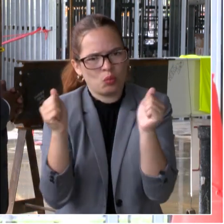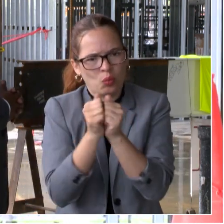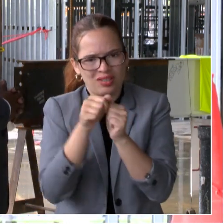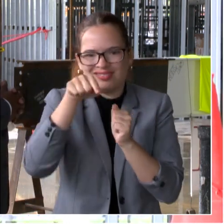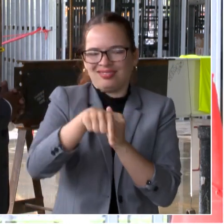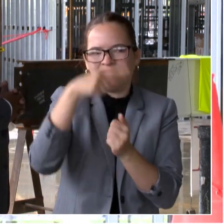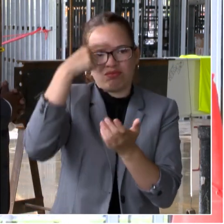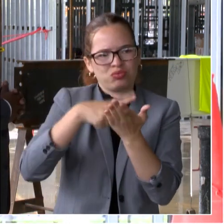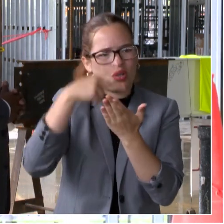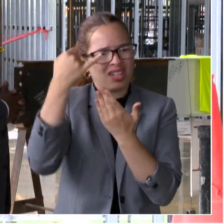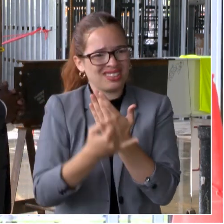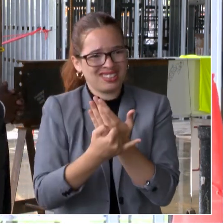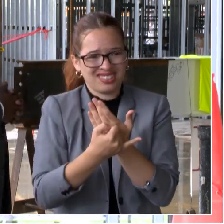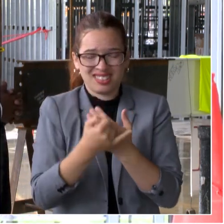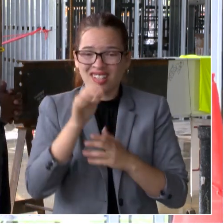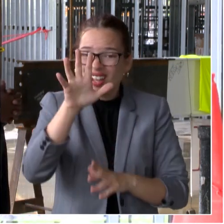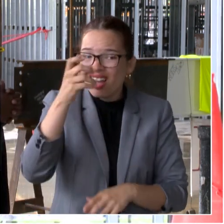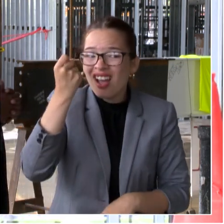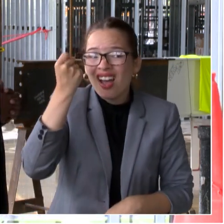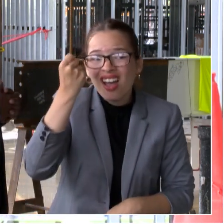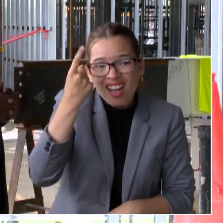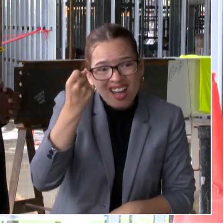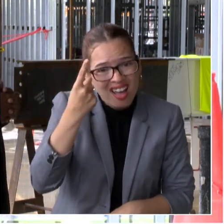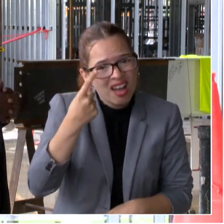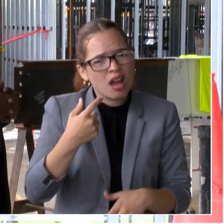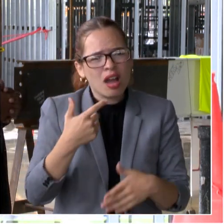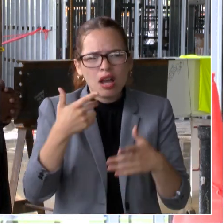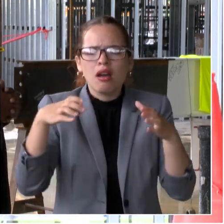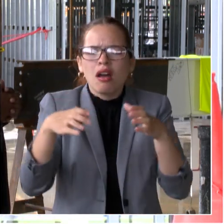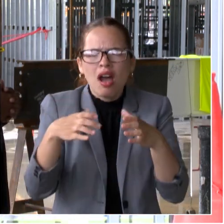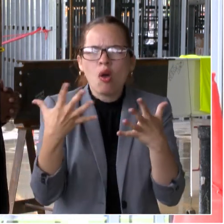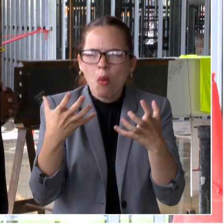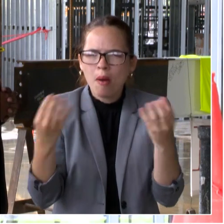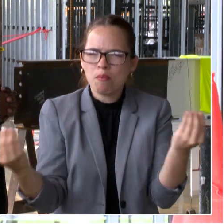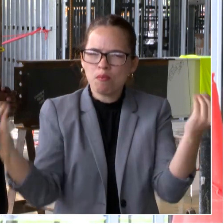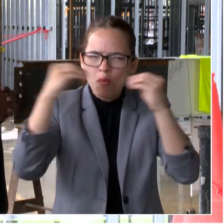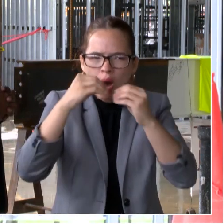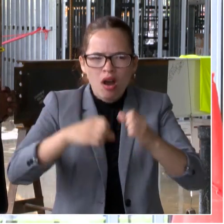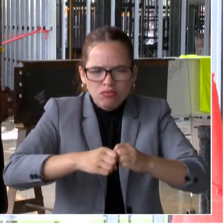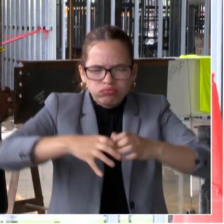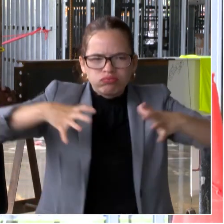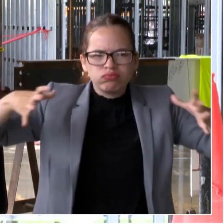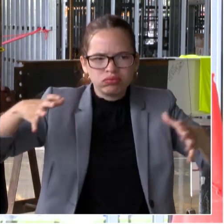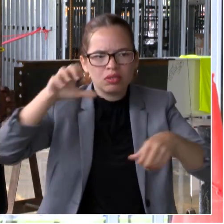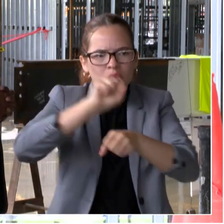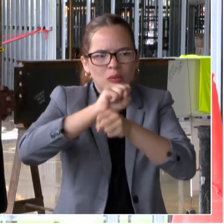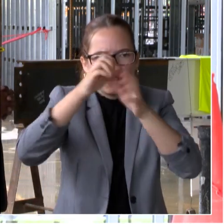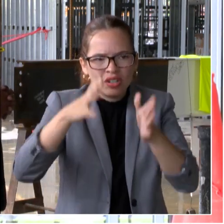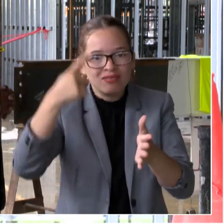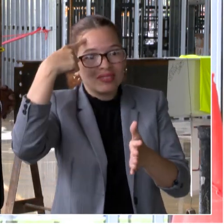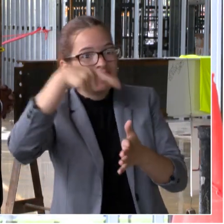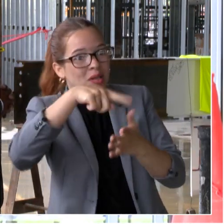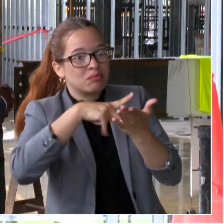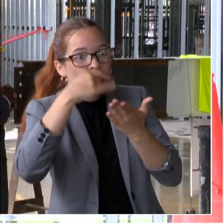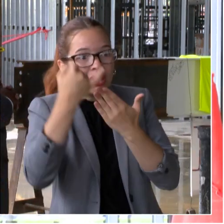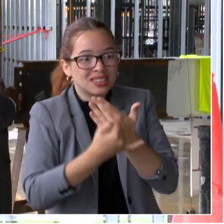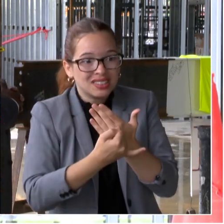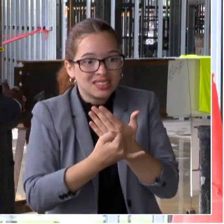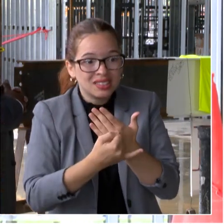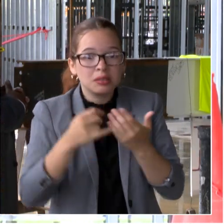over here. I spoke to Lamont Roberts, who've all gave some work on this